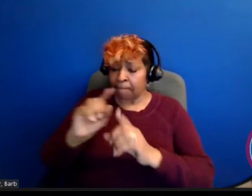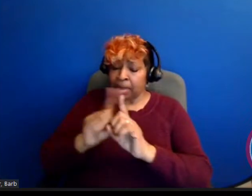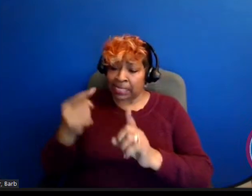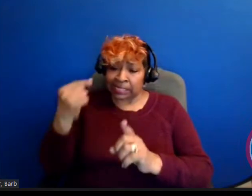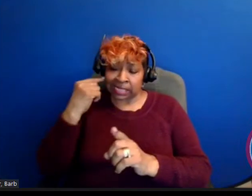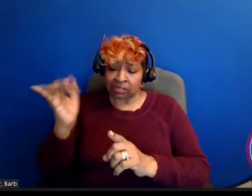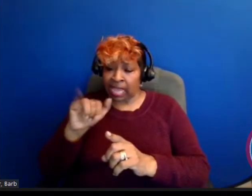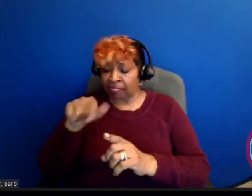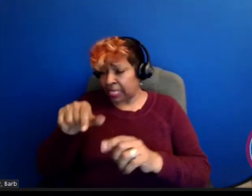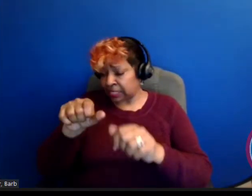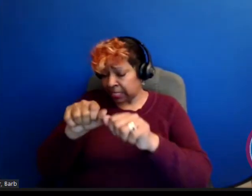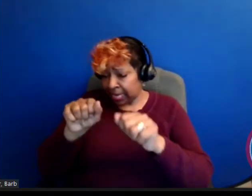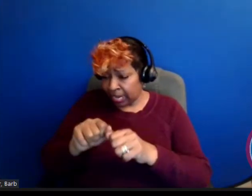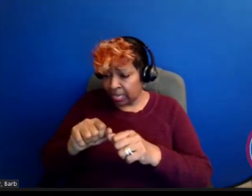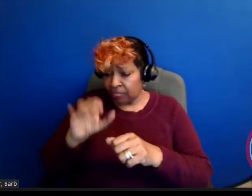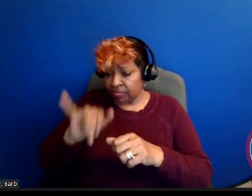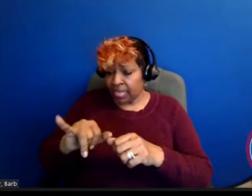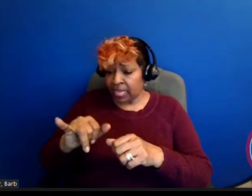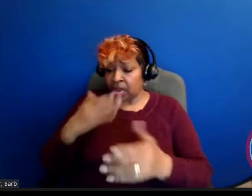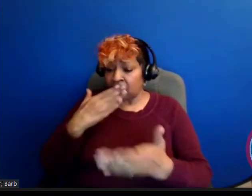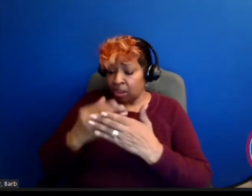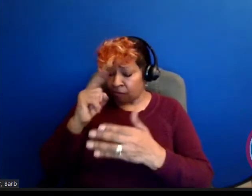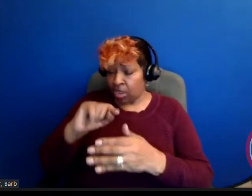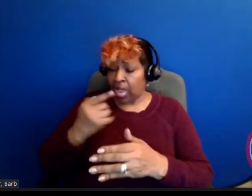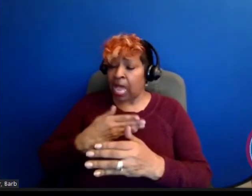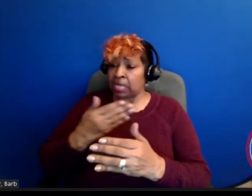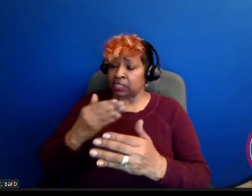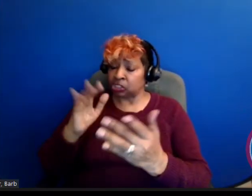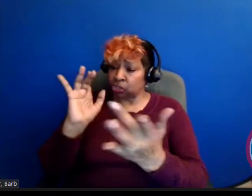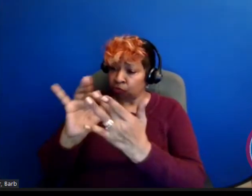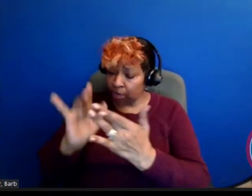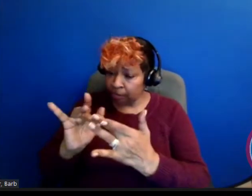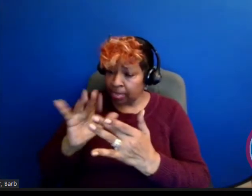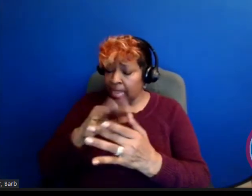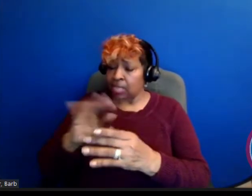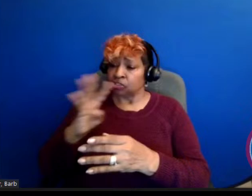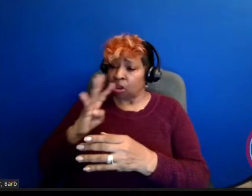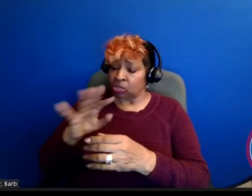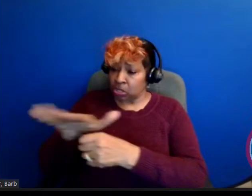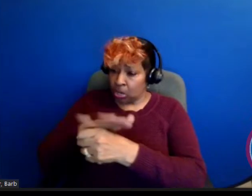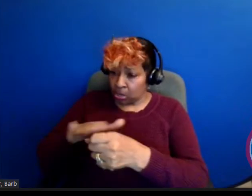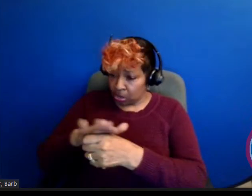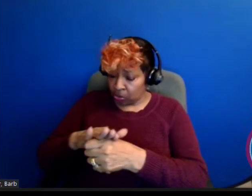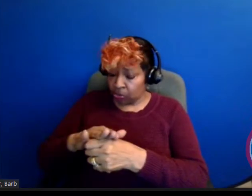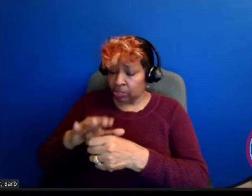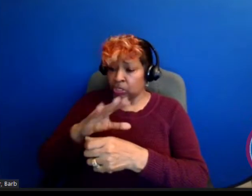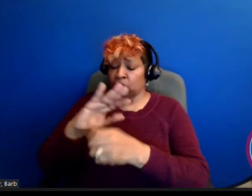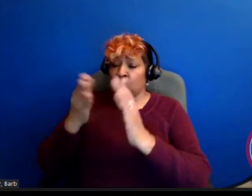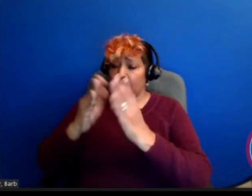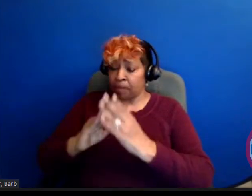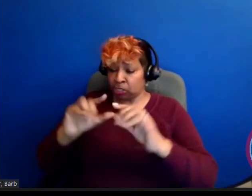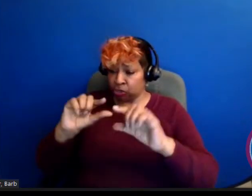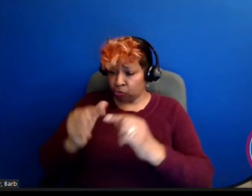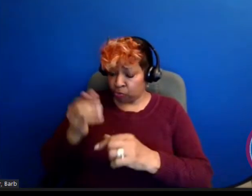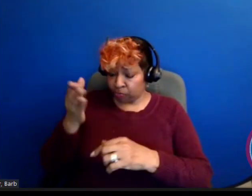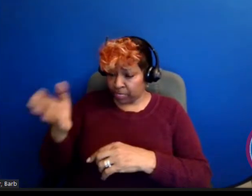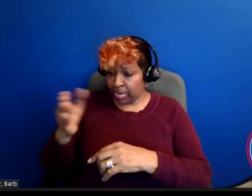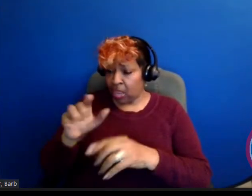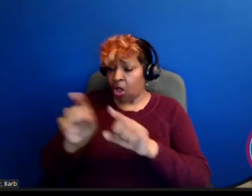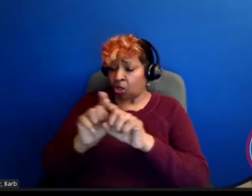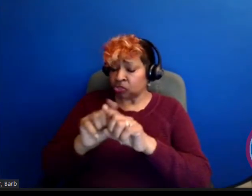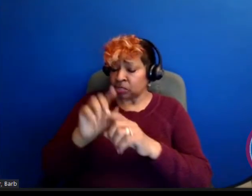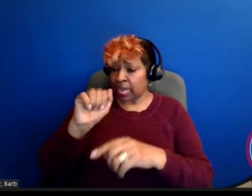that's an area that would be ripe for us to reach out and talk to the locals and the community groups that are there, as well as the aldermen,